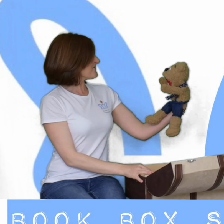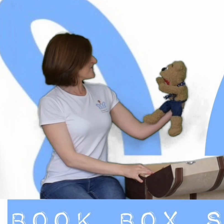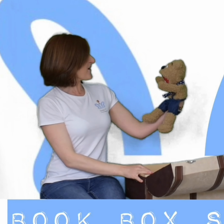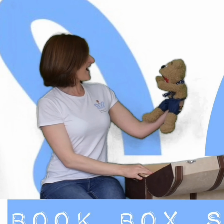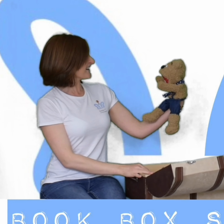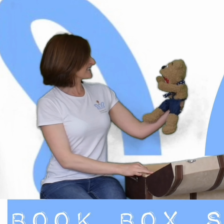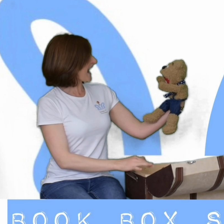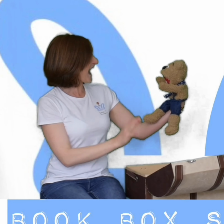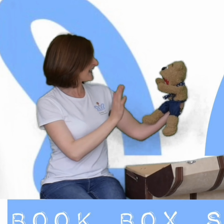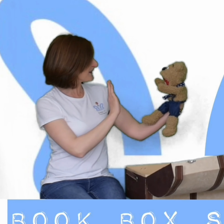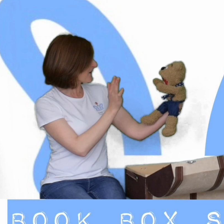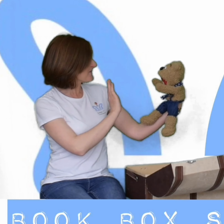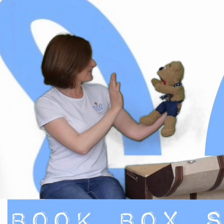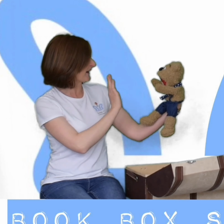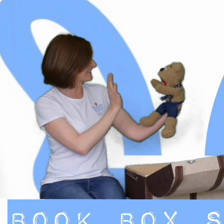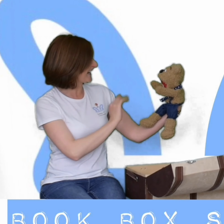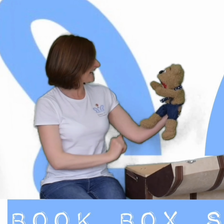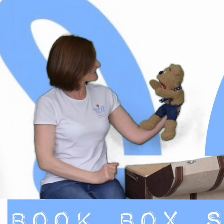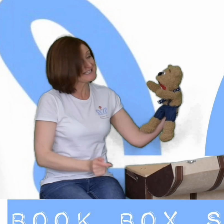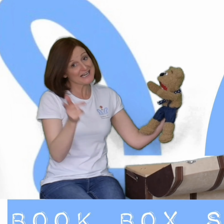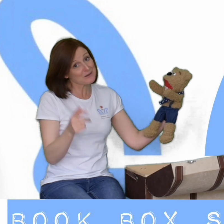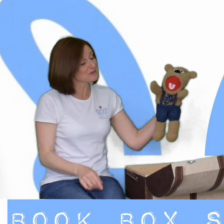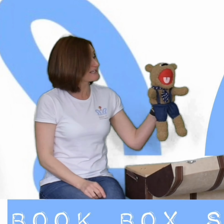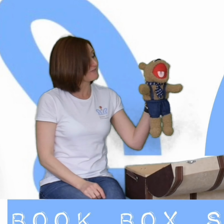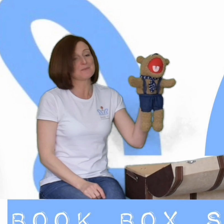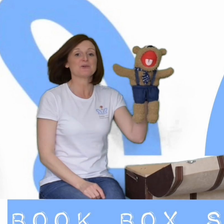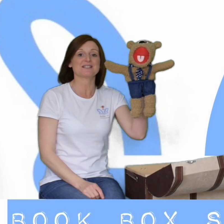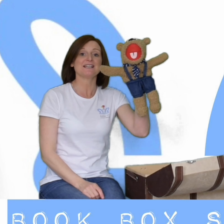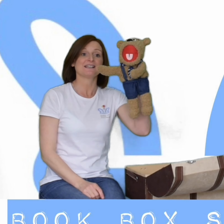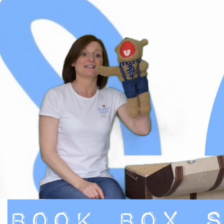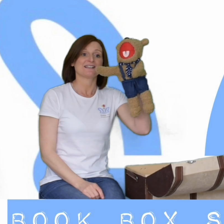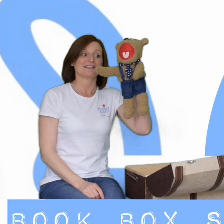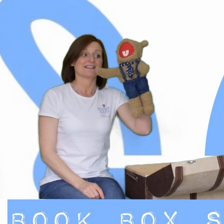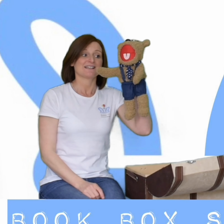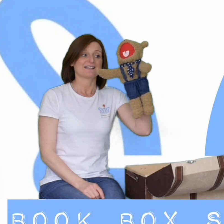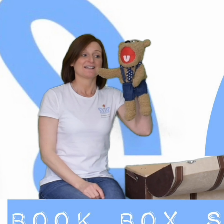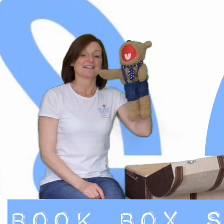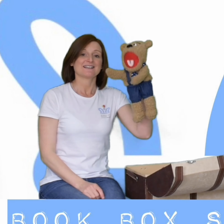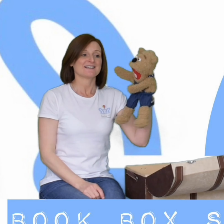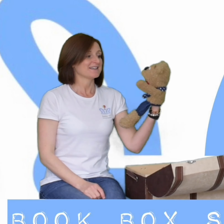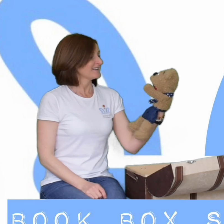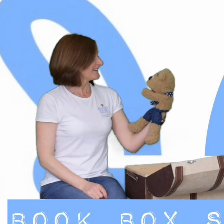Oh, it worked! Hello, Buddy! Say hello to everybody.